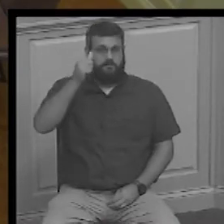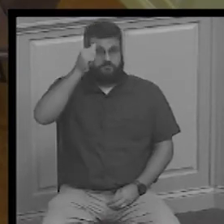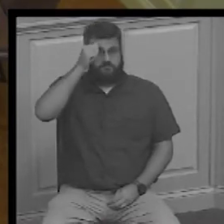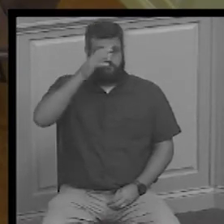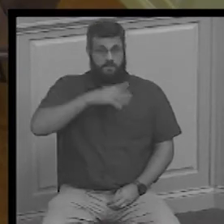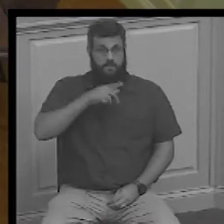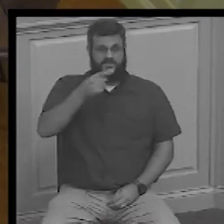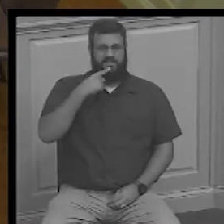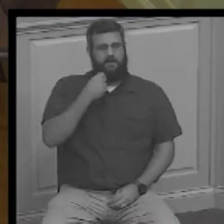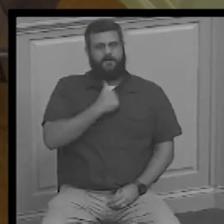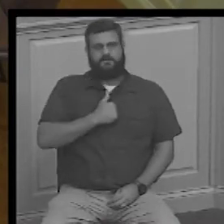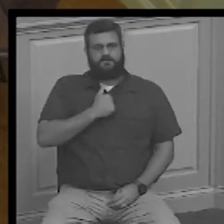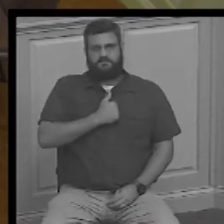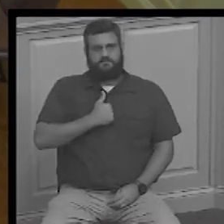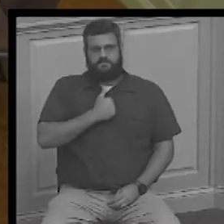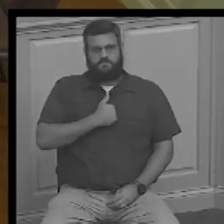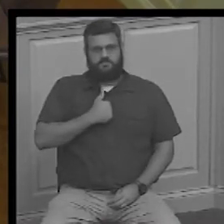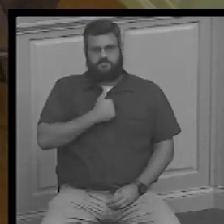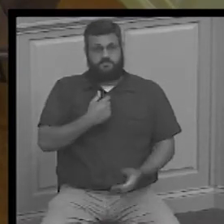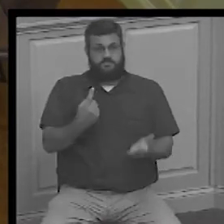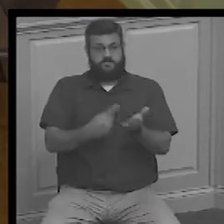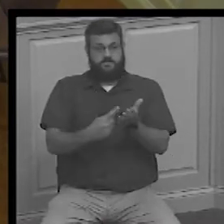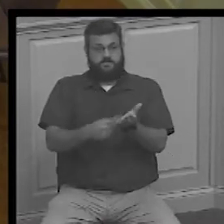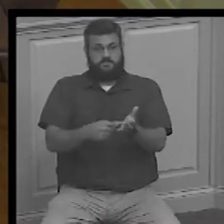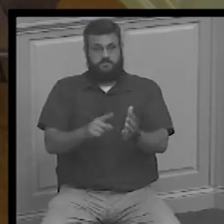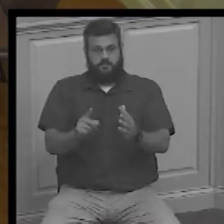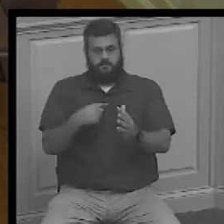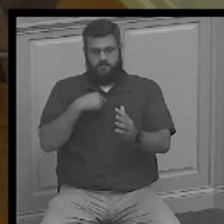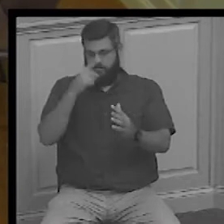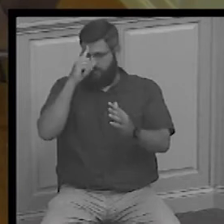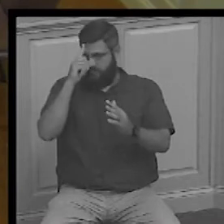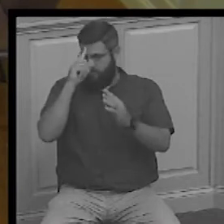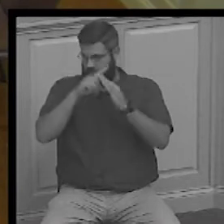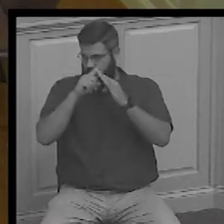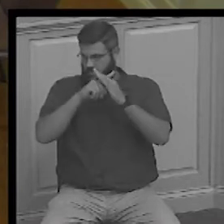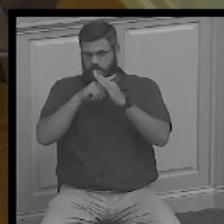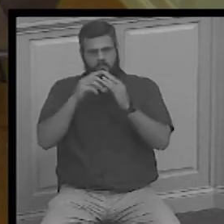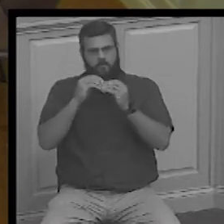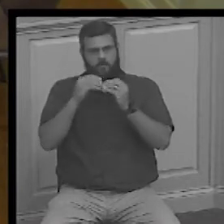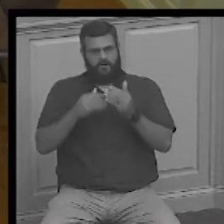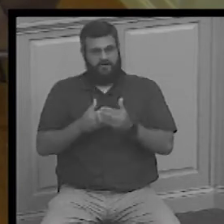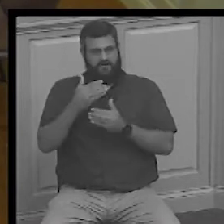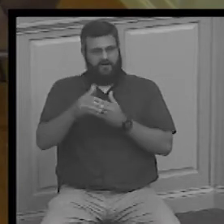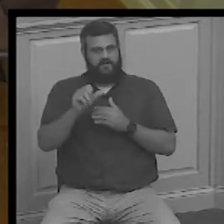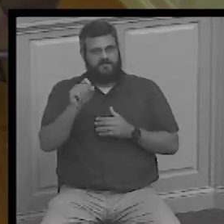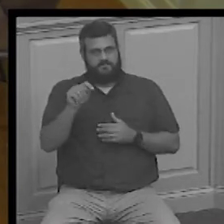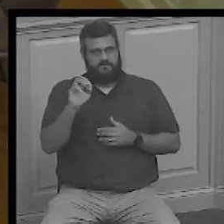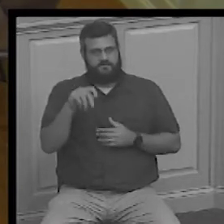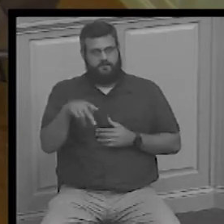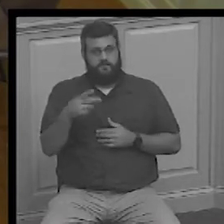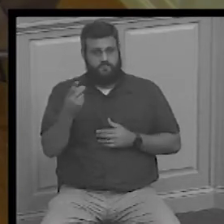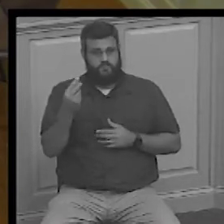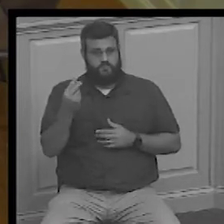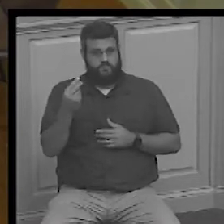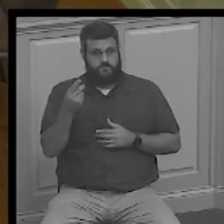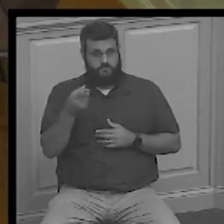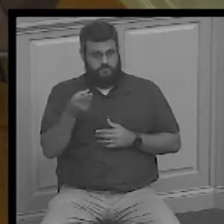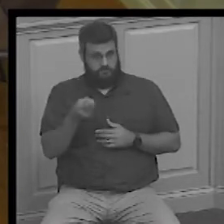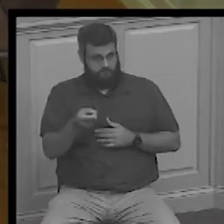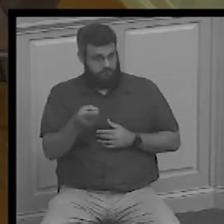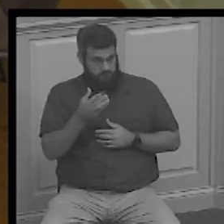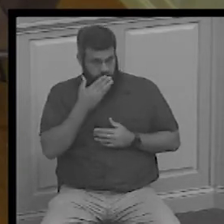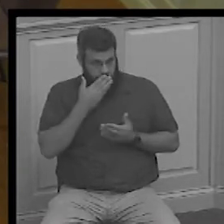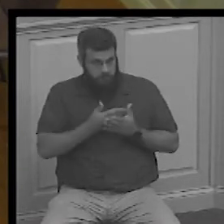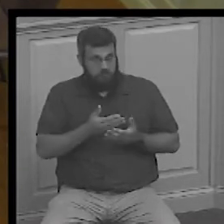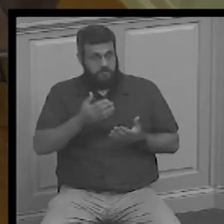I apologize. This discussion is making me think about more things. So what are the next steps? I mean, this is informative,